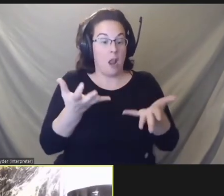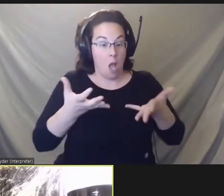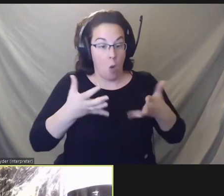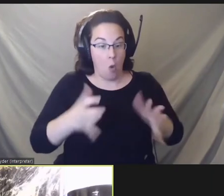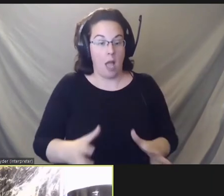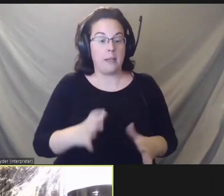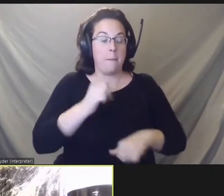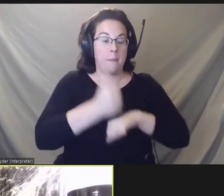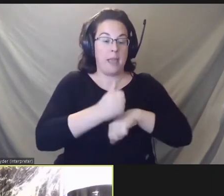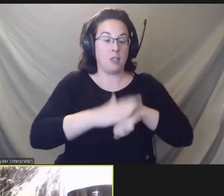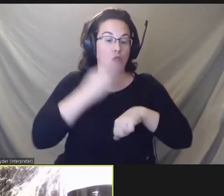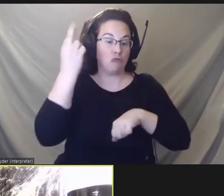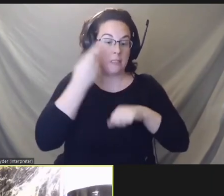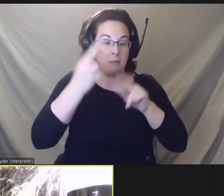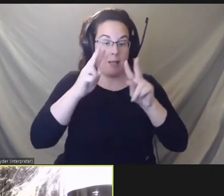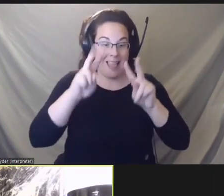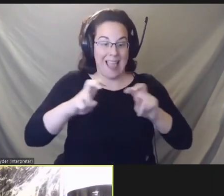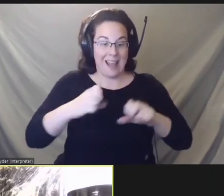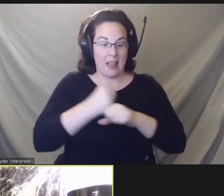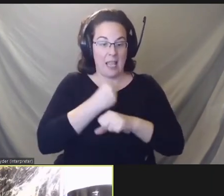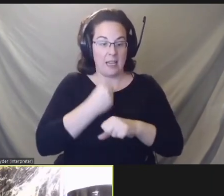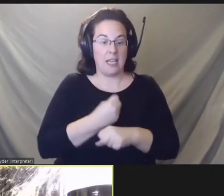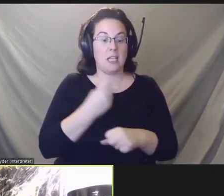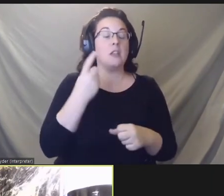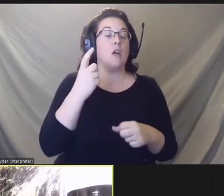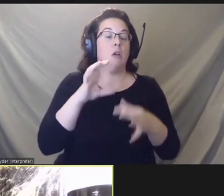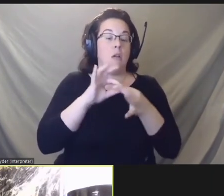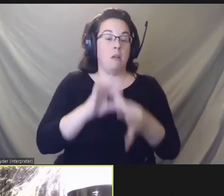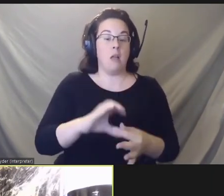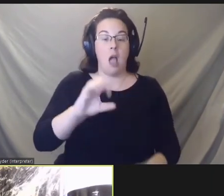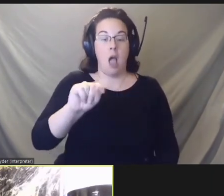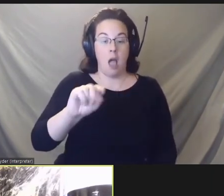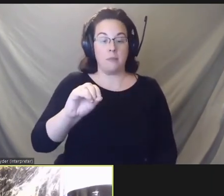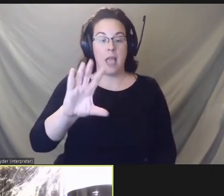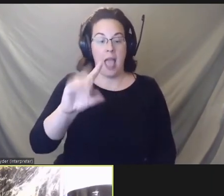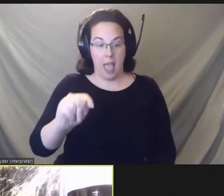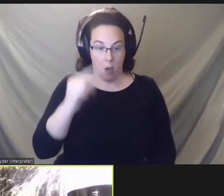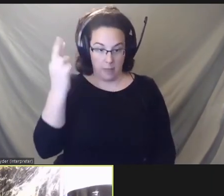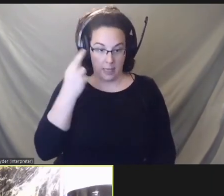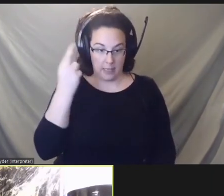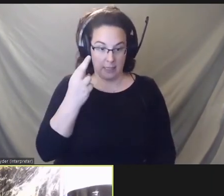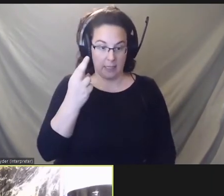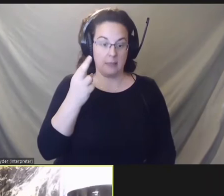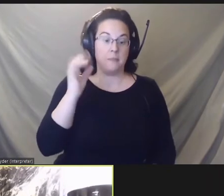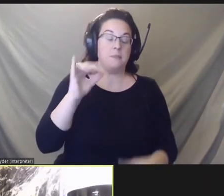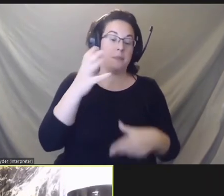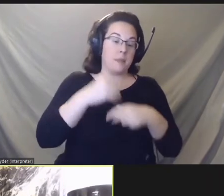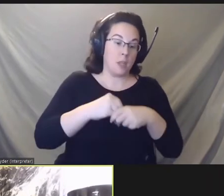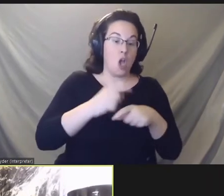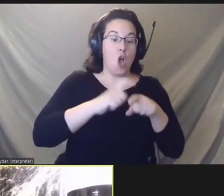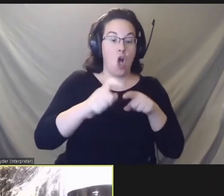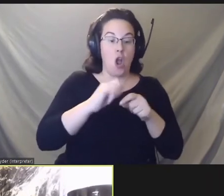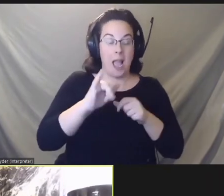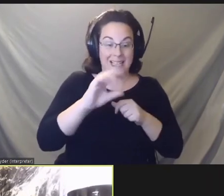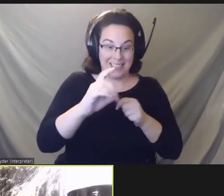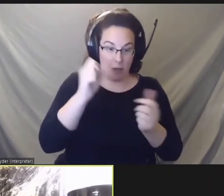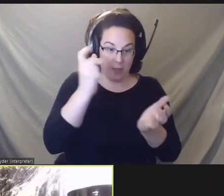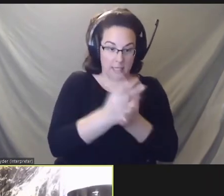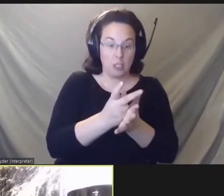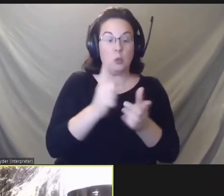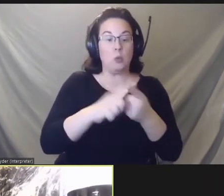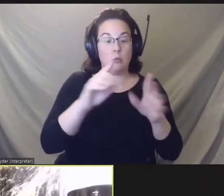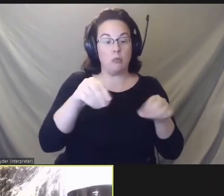reasonable analytics on an informed opt-out basis. It then incorporates caller ID authentication information to provide protection